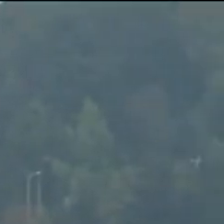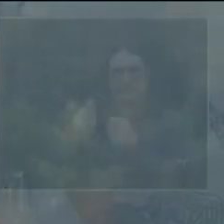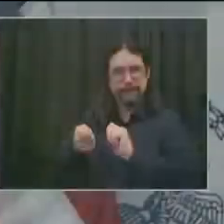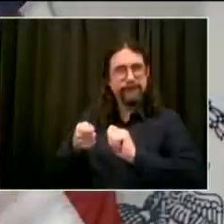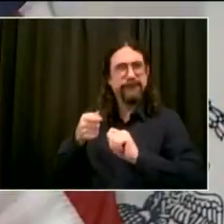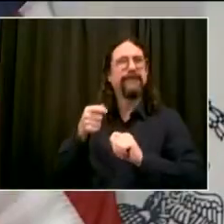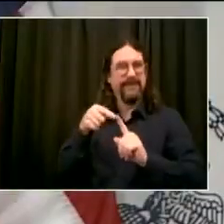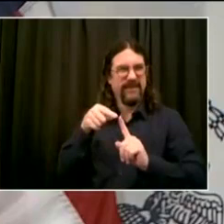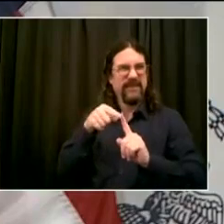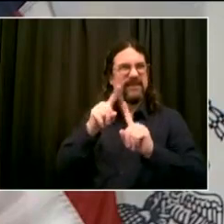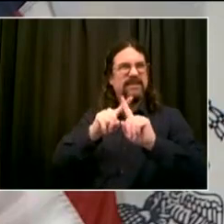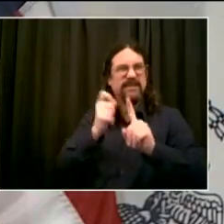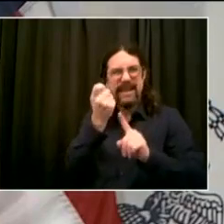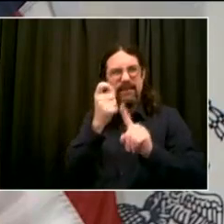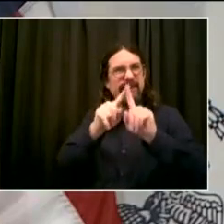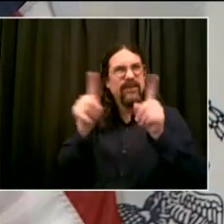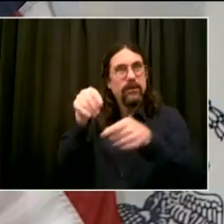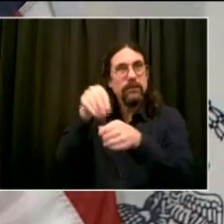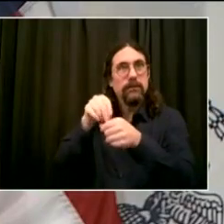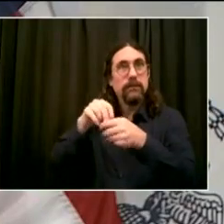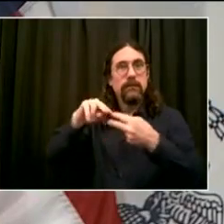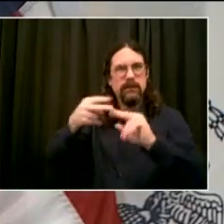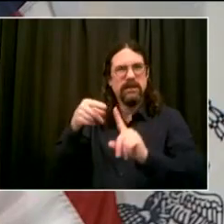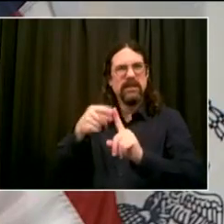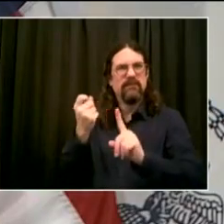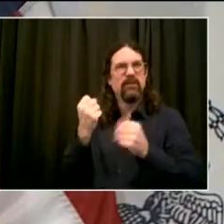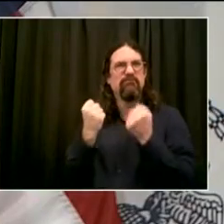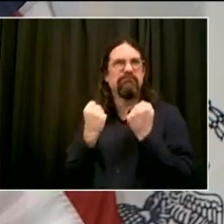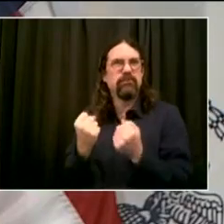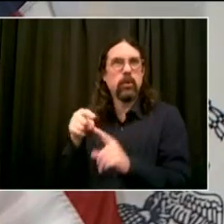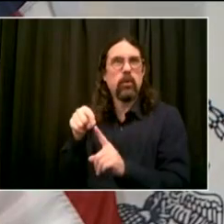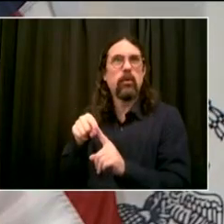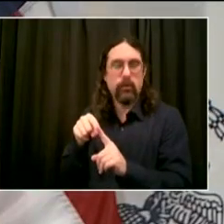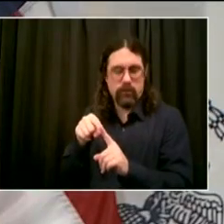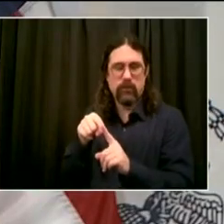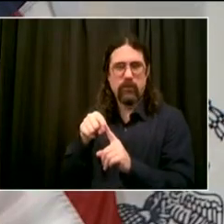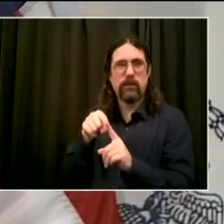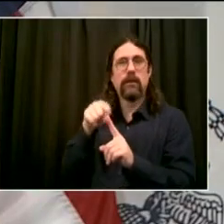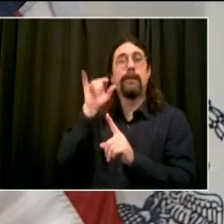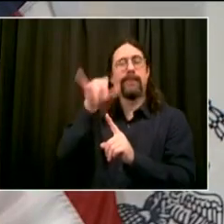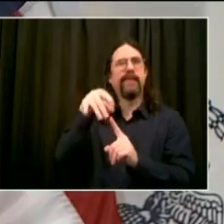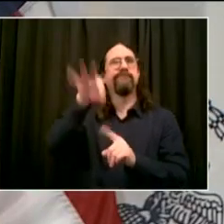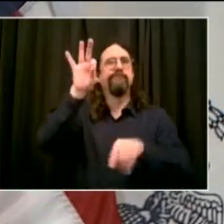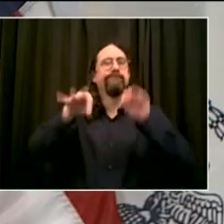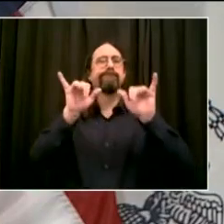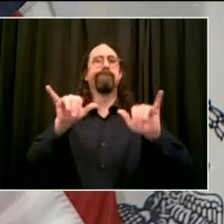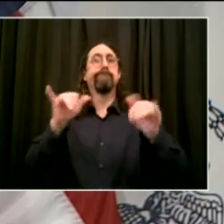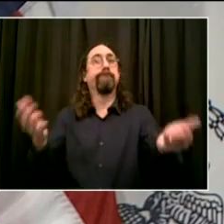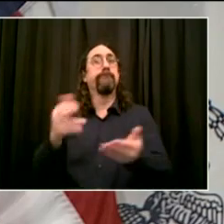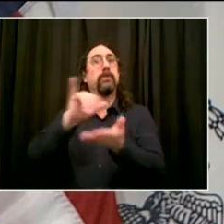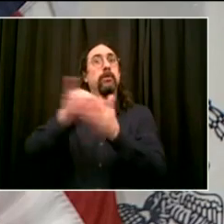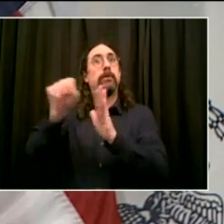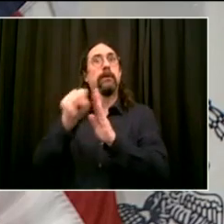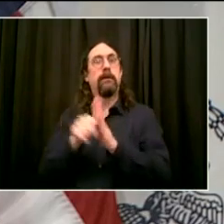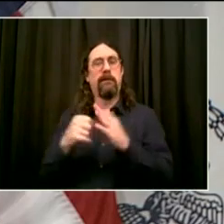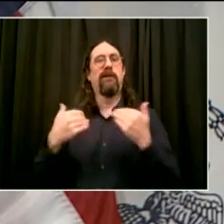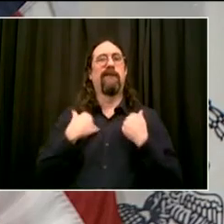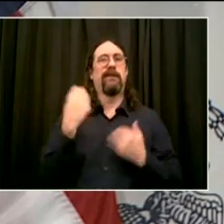I appreciate the federal government is finally acting to restrict who can get on an international flight and require them to have a